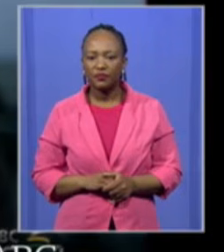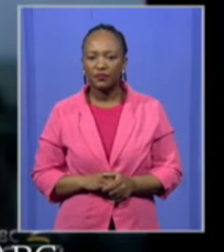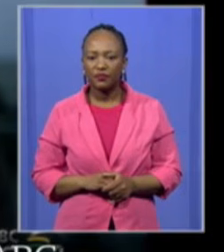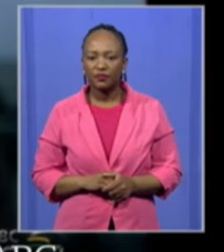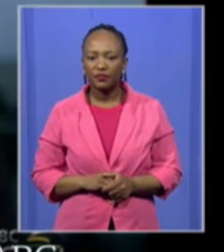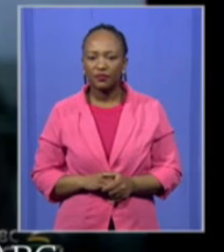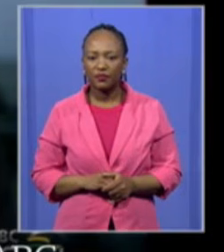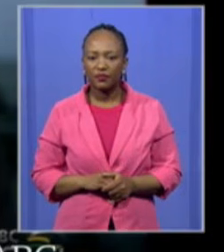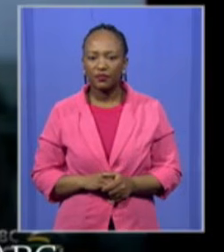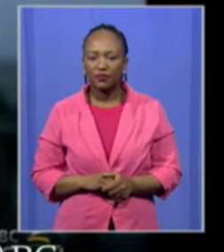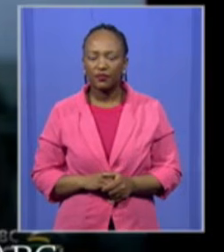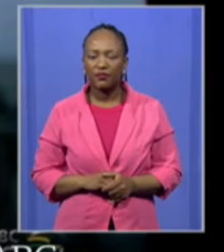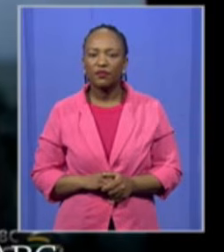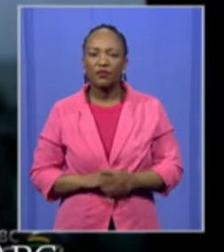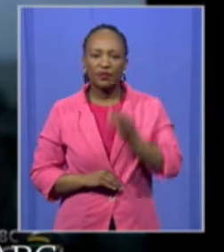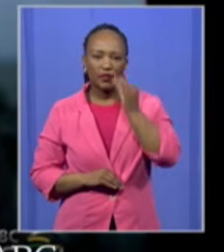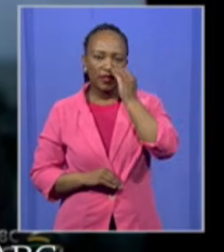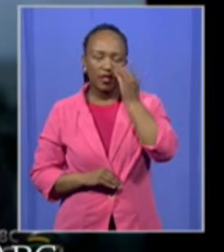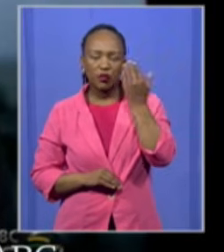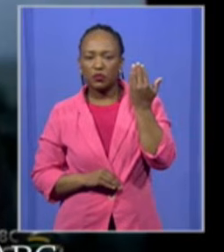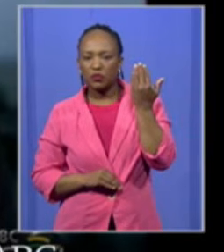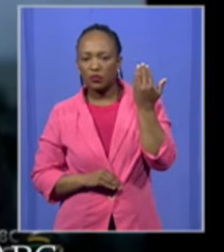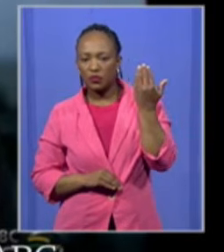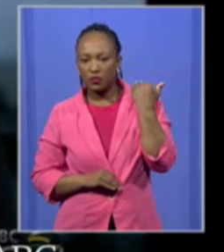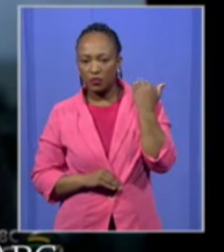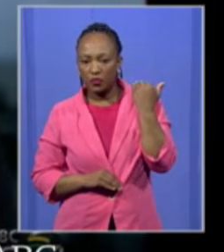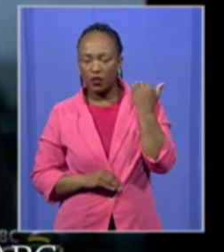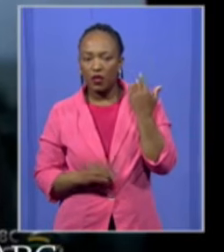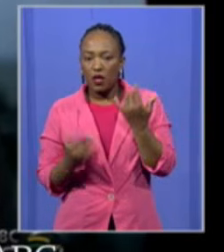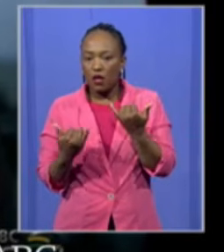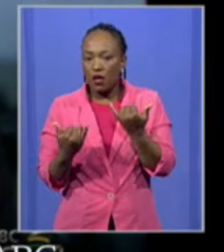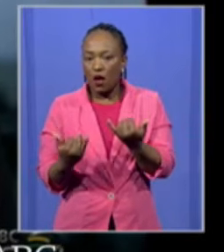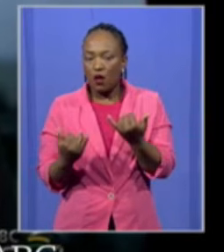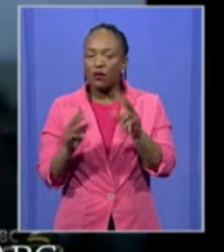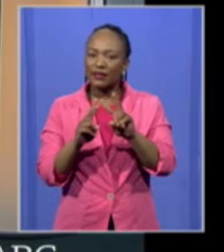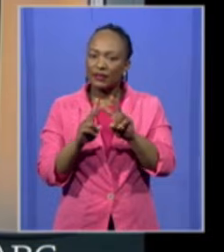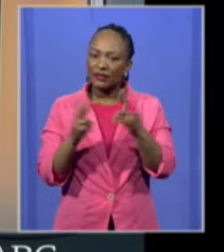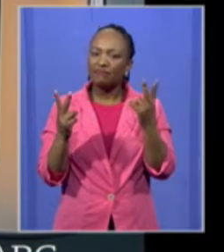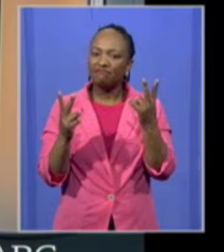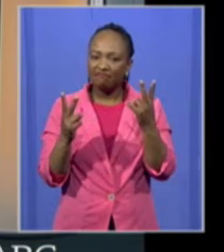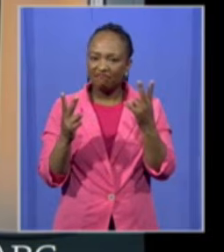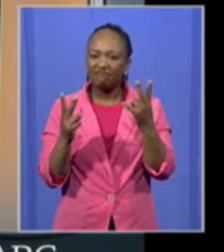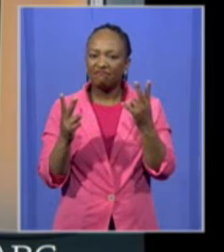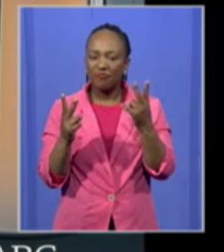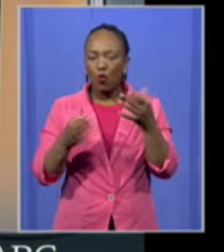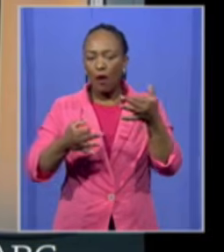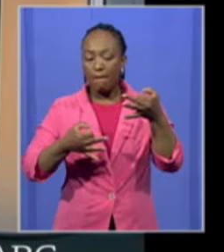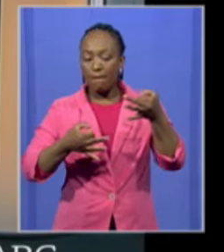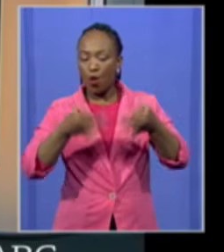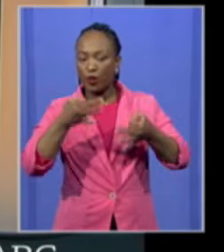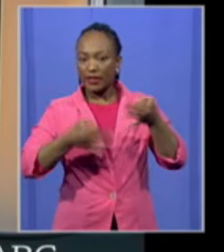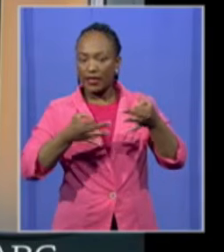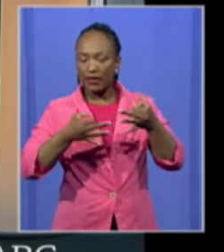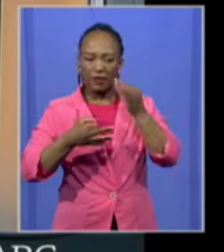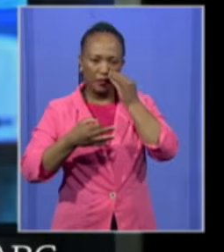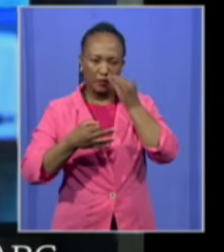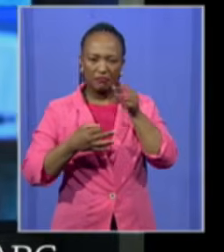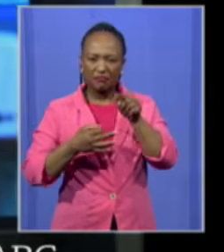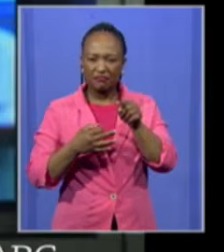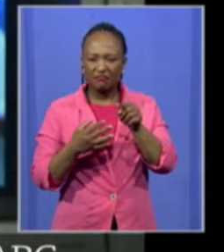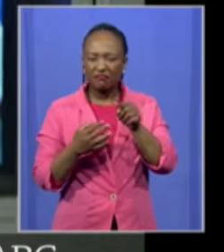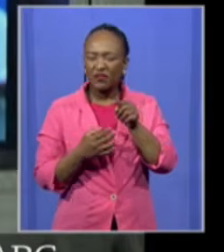Tsamaiso ya ditaba nakong eo ne sa tshwane le matsatsing a kajeno haholoholo tsa dipolotiki o ka